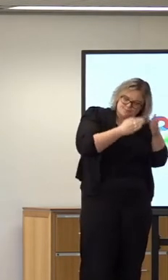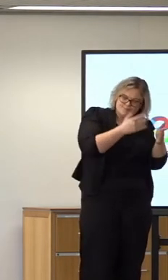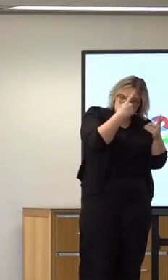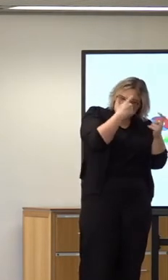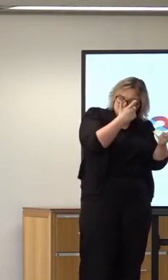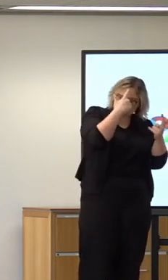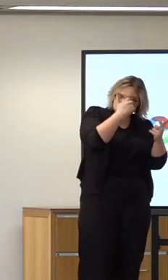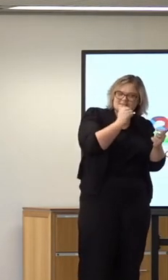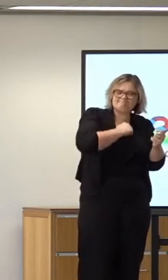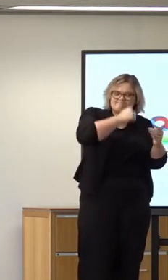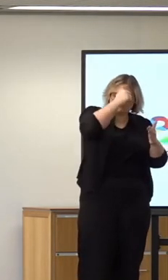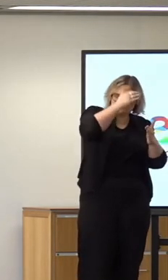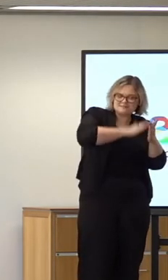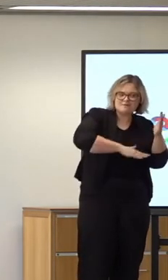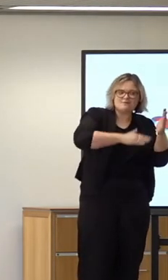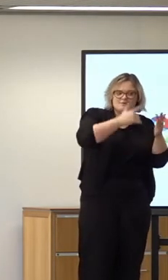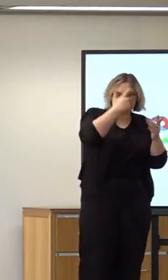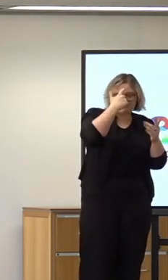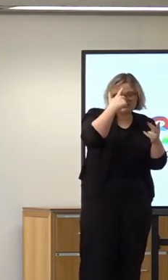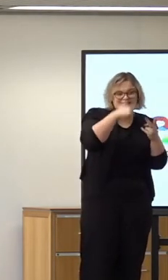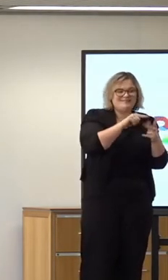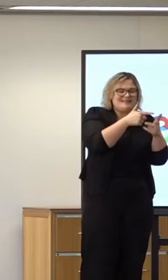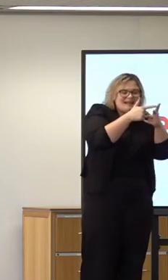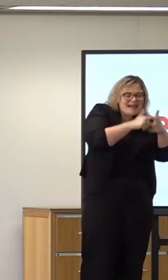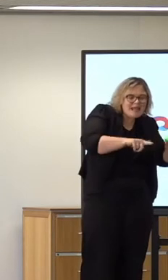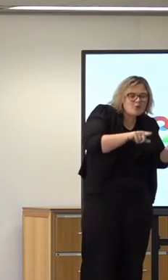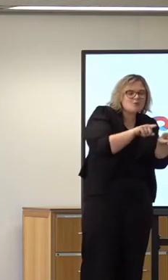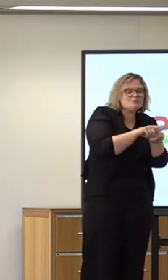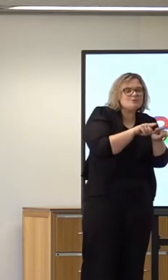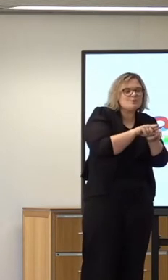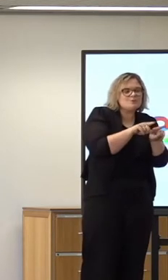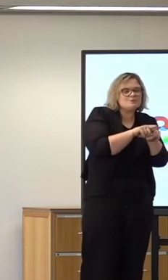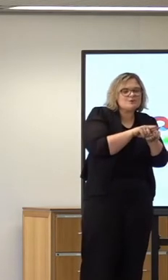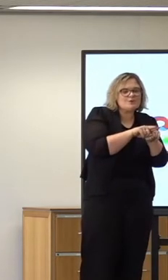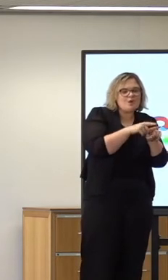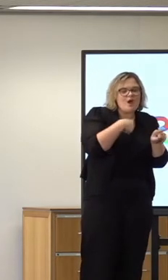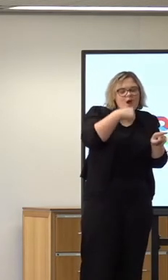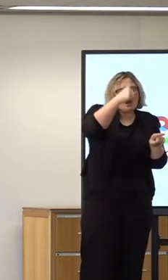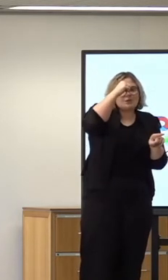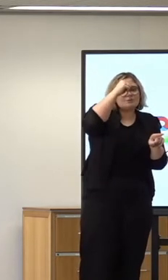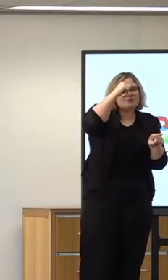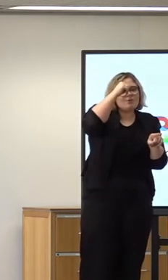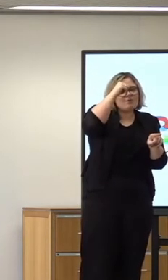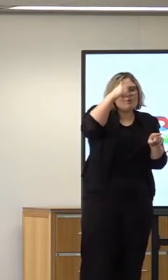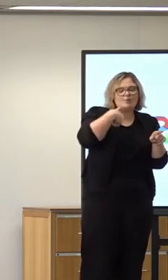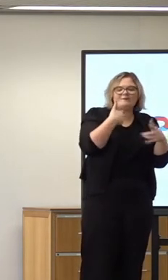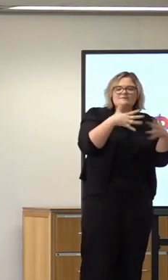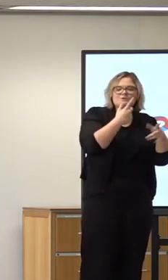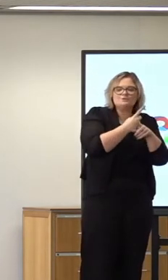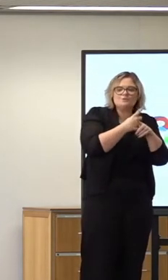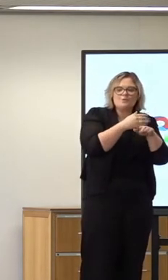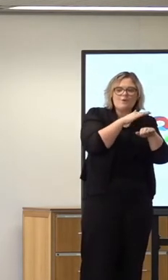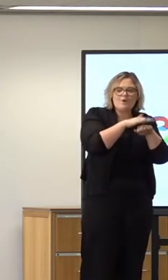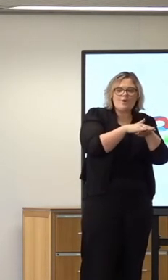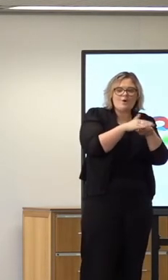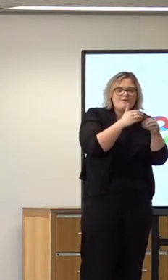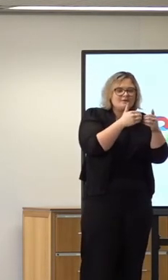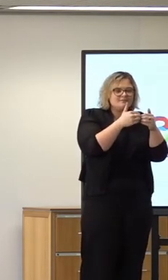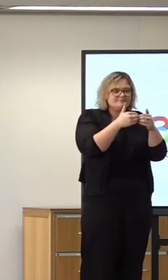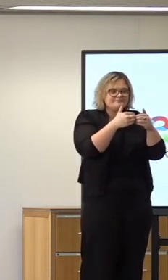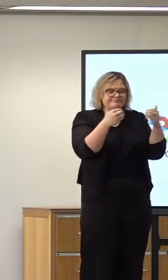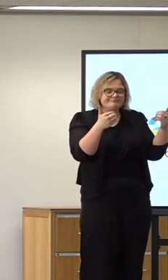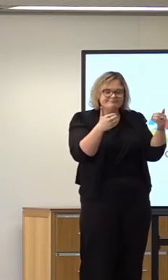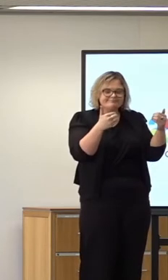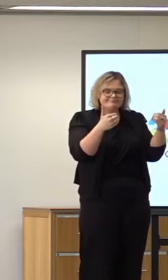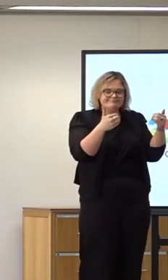is and experience of art is as well in its language. And also, I know we sort of talked about the distinguishing the institutional, the idea